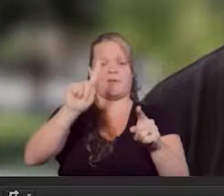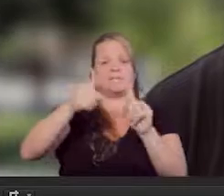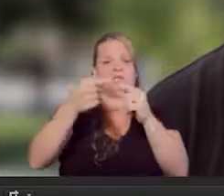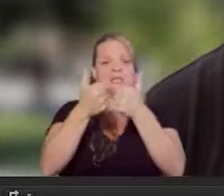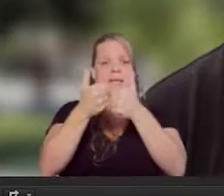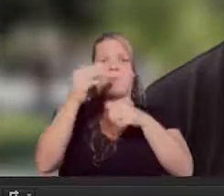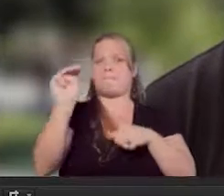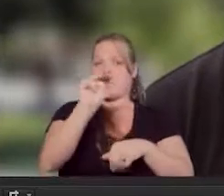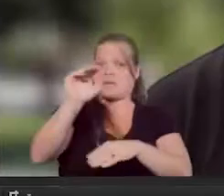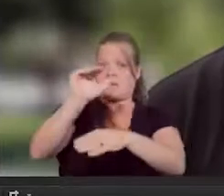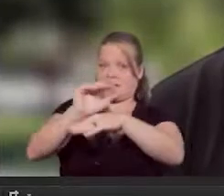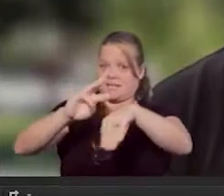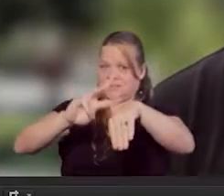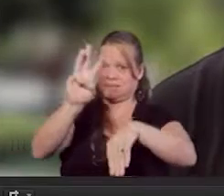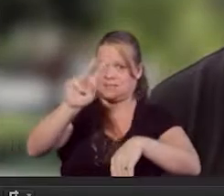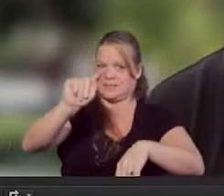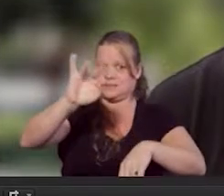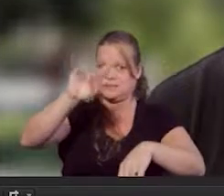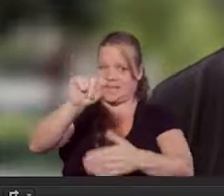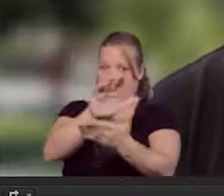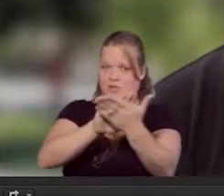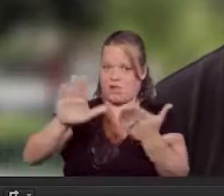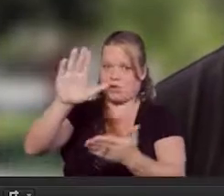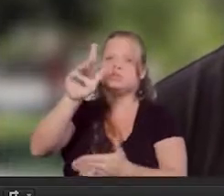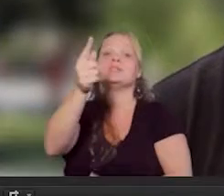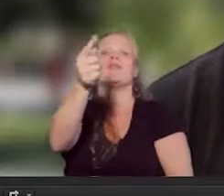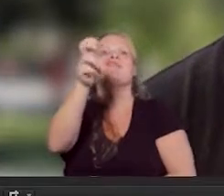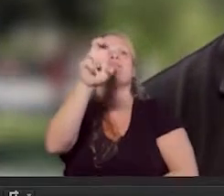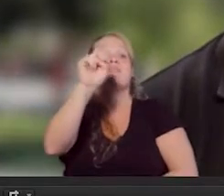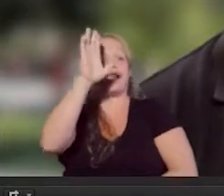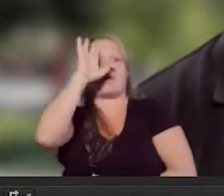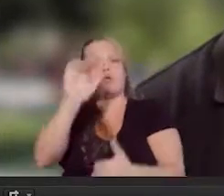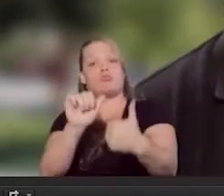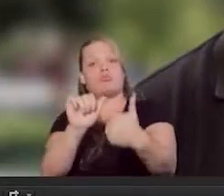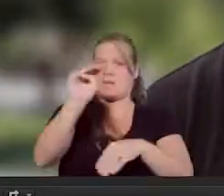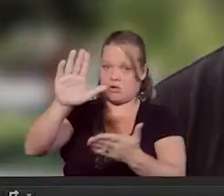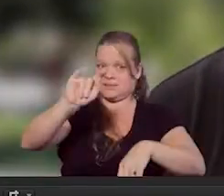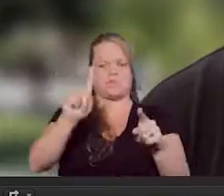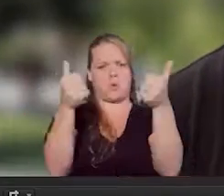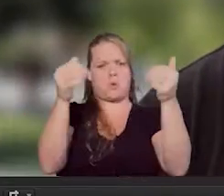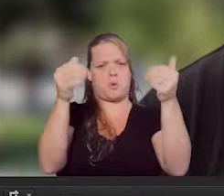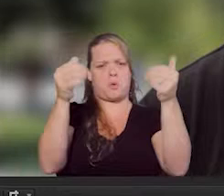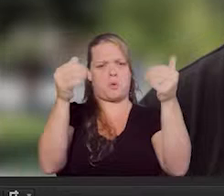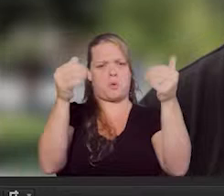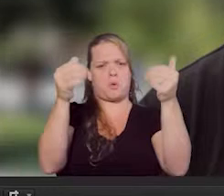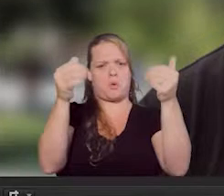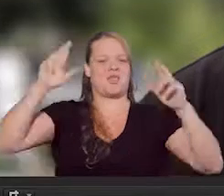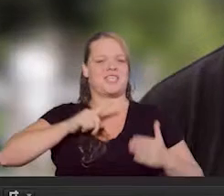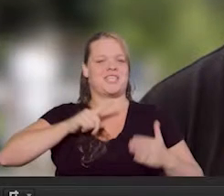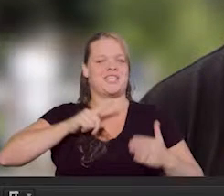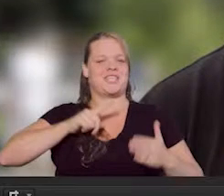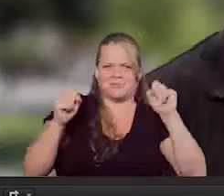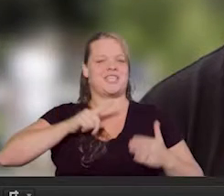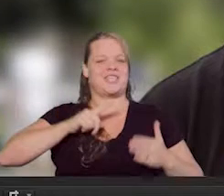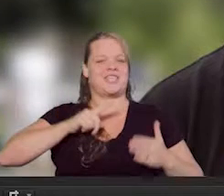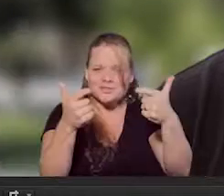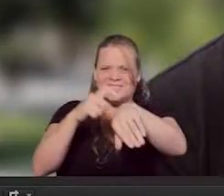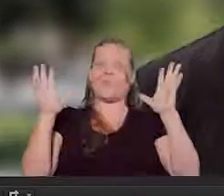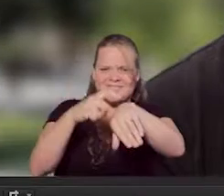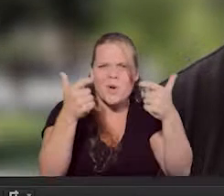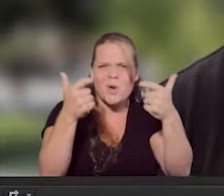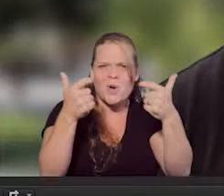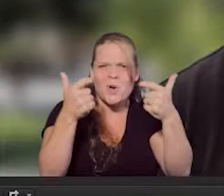first game on Monday night at 6 p.m. against Taft College. Okay, so we're going to scrooch back